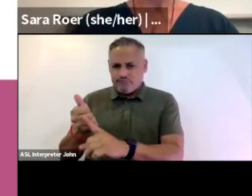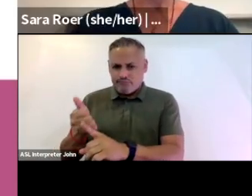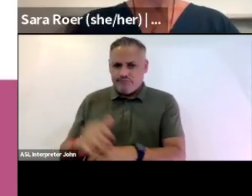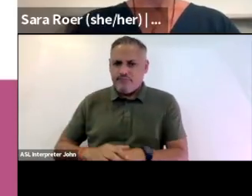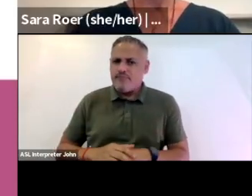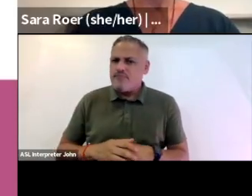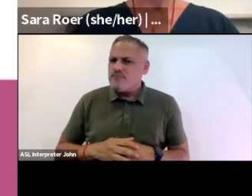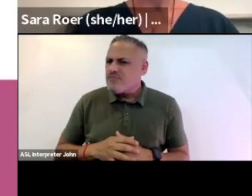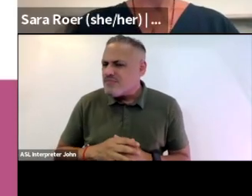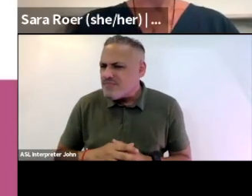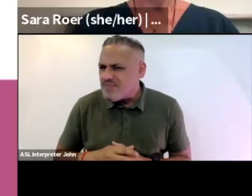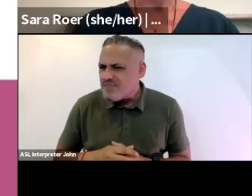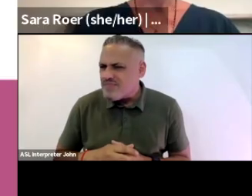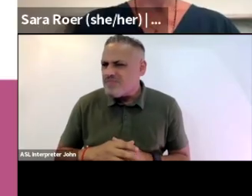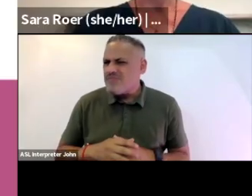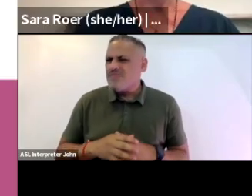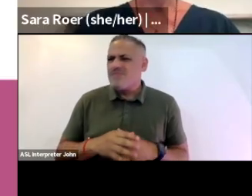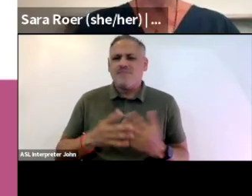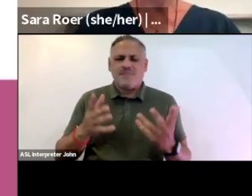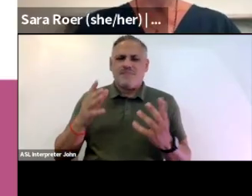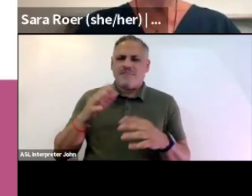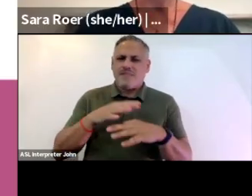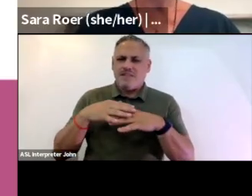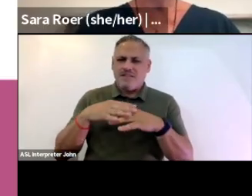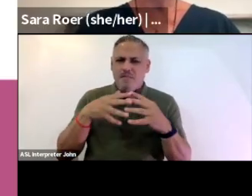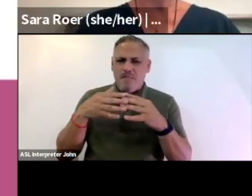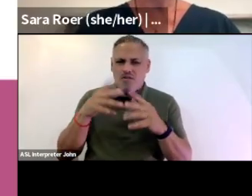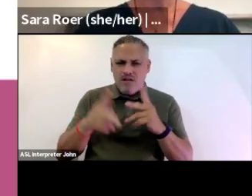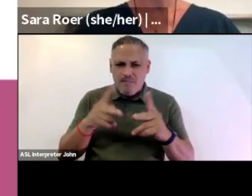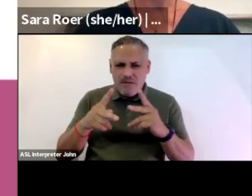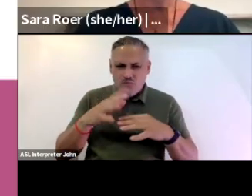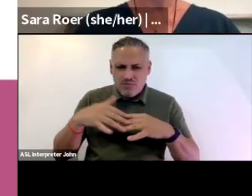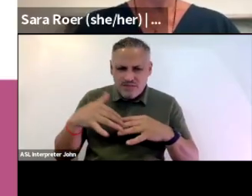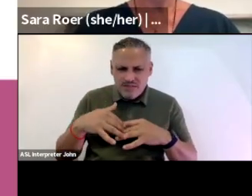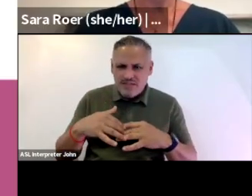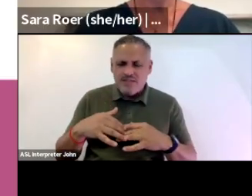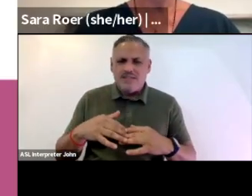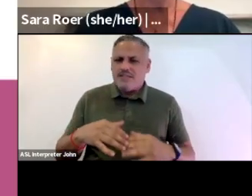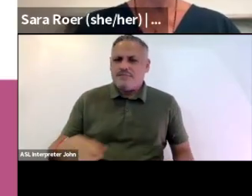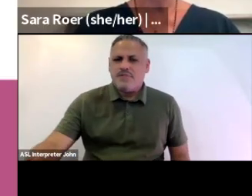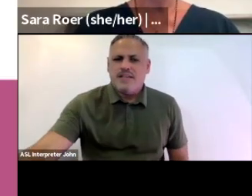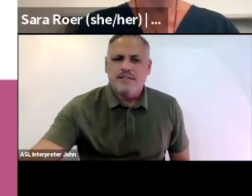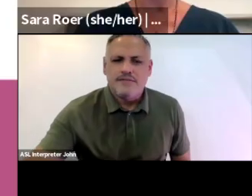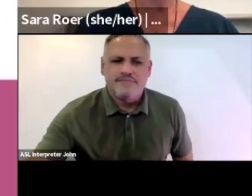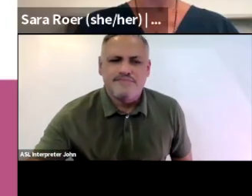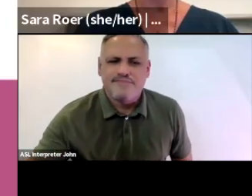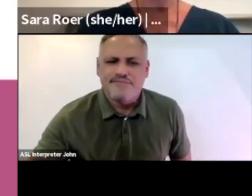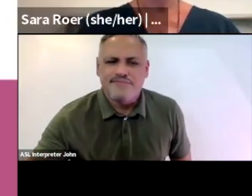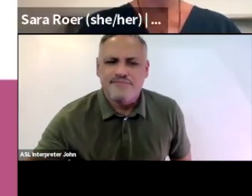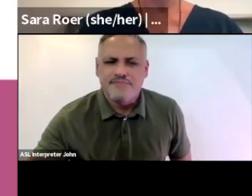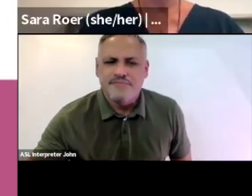may undergo revisions regarding the Ramapo people in the near future as we learn from an expanding community of Indigenous